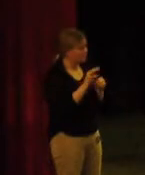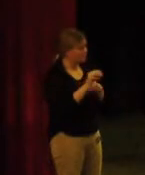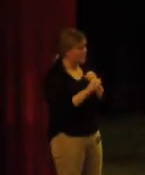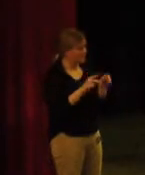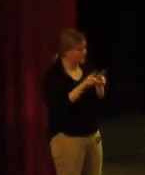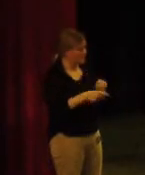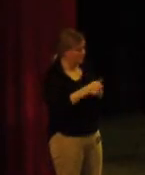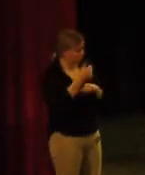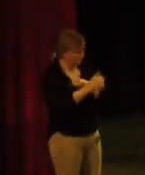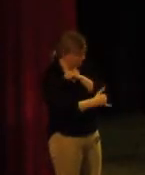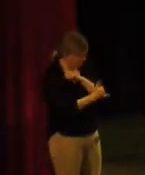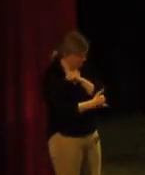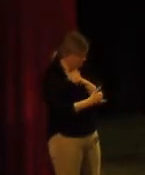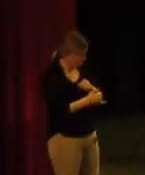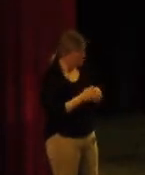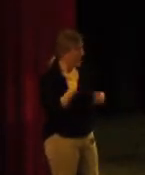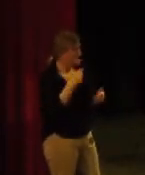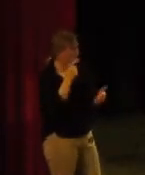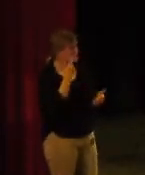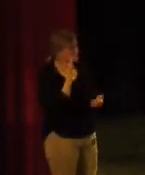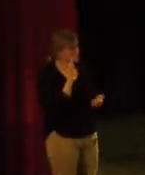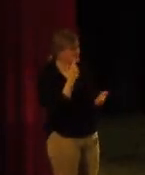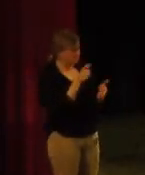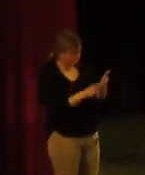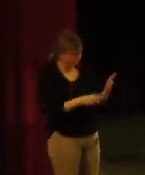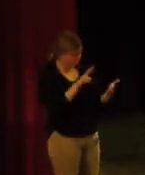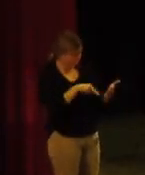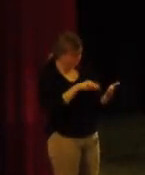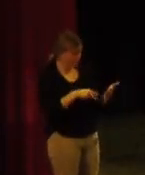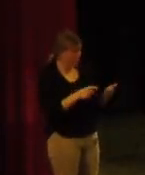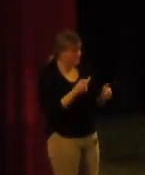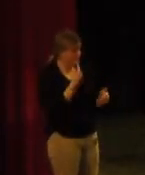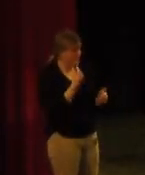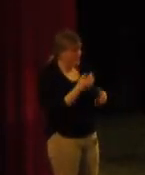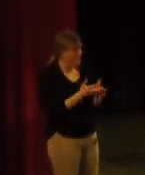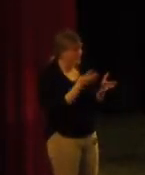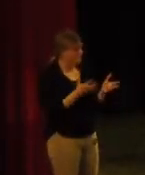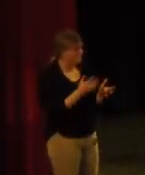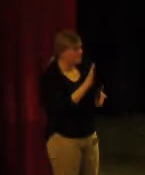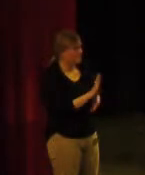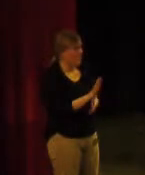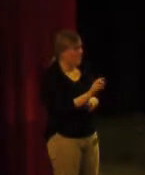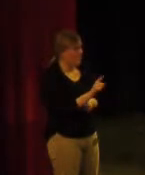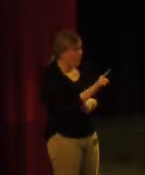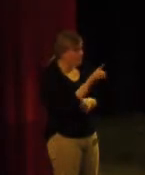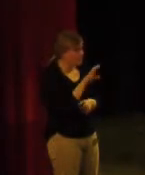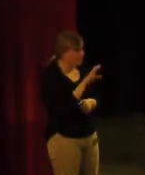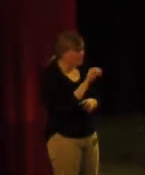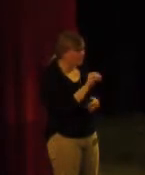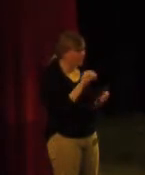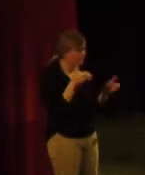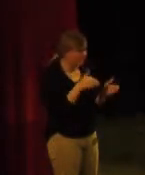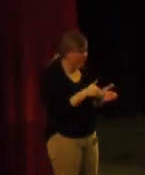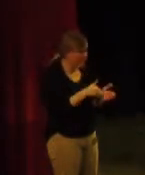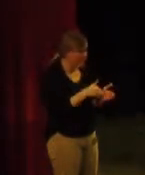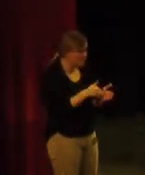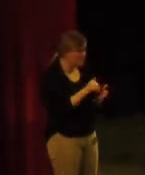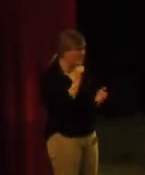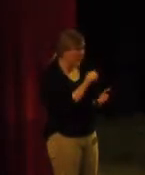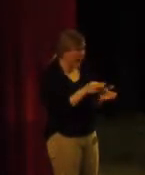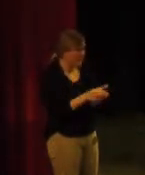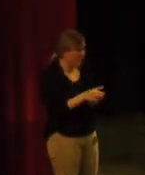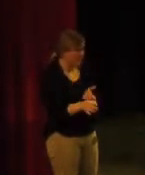I was just reading an article recently that said that we've got about 150,000 undocumented immigrant families here in